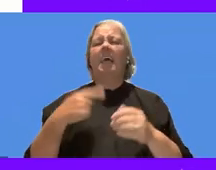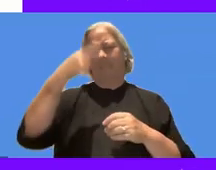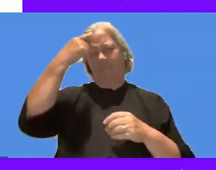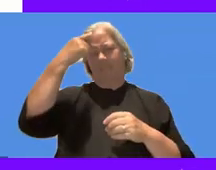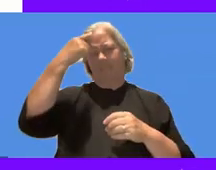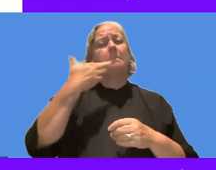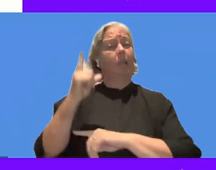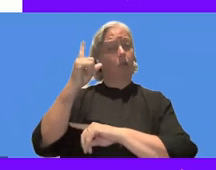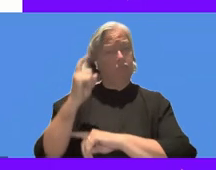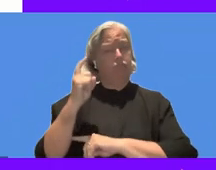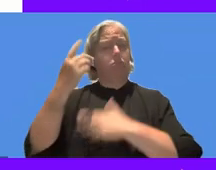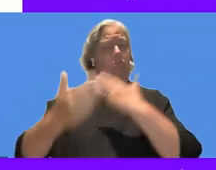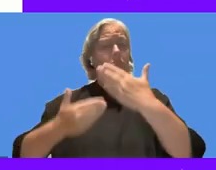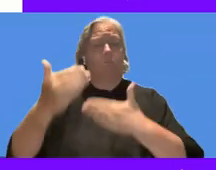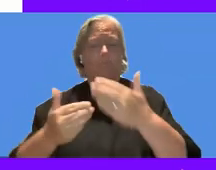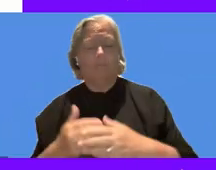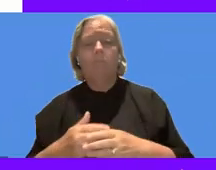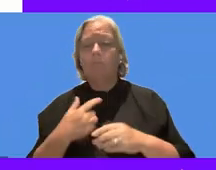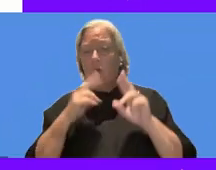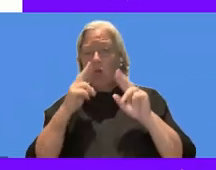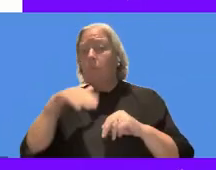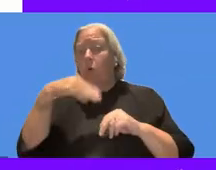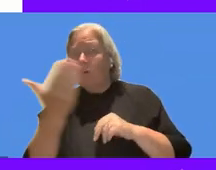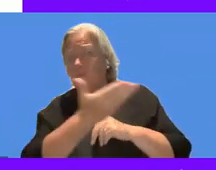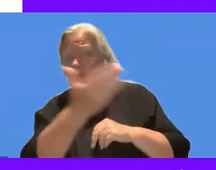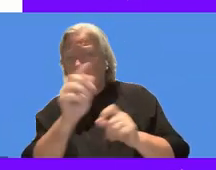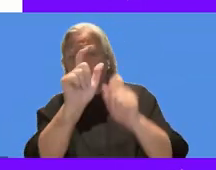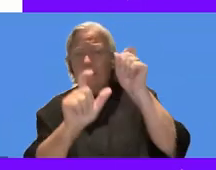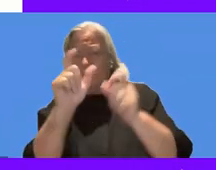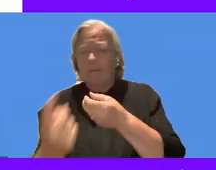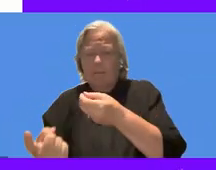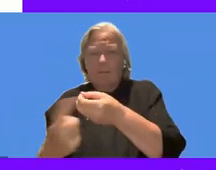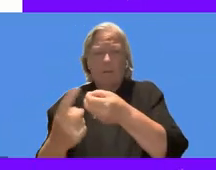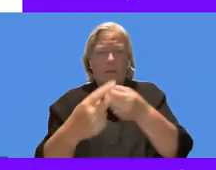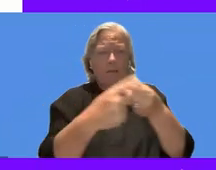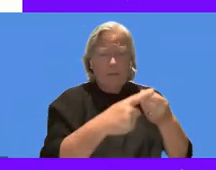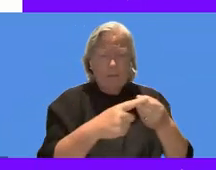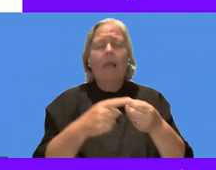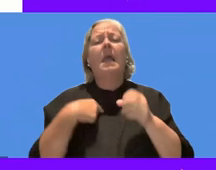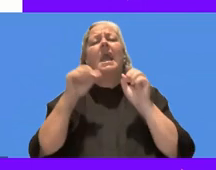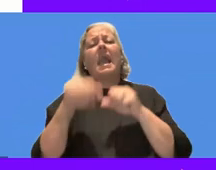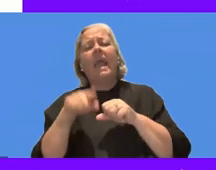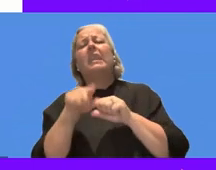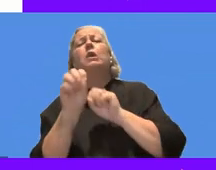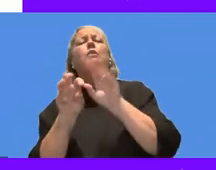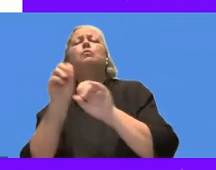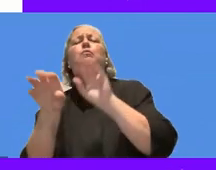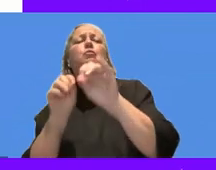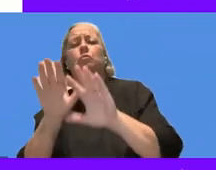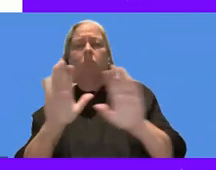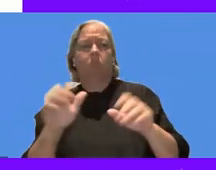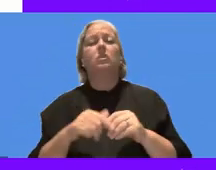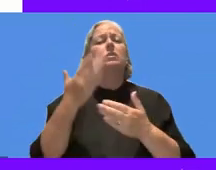know, as additional people join, we can bring them up to speed on our discussions. I know for some people it's very